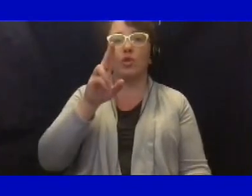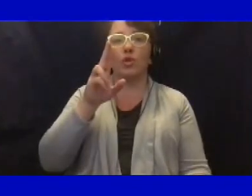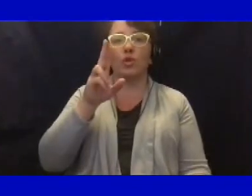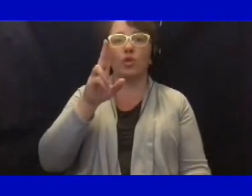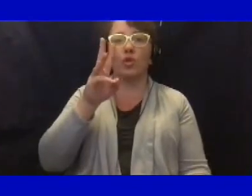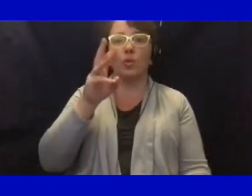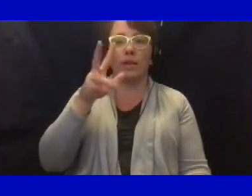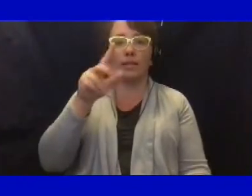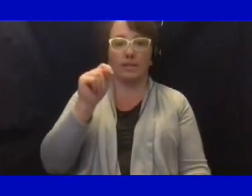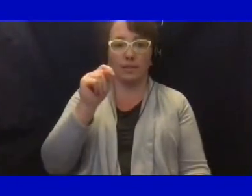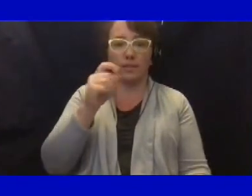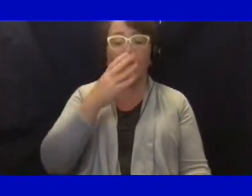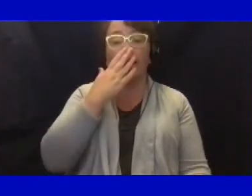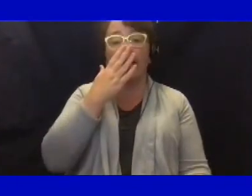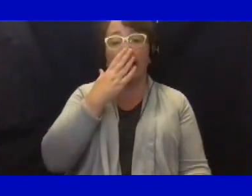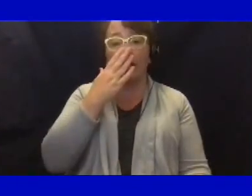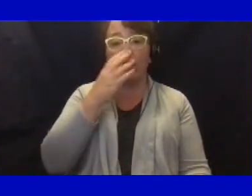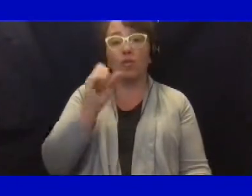Yeah, thank you, Shane.